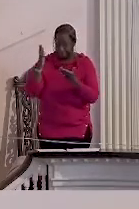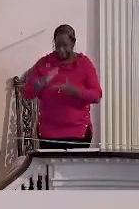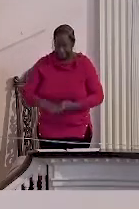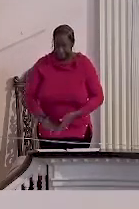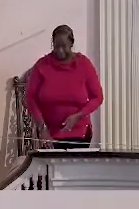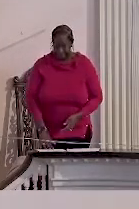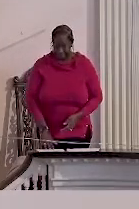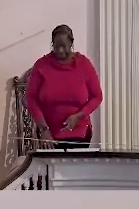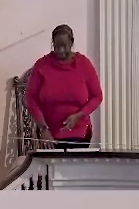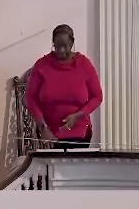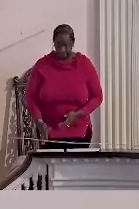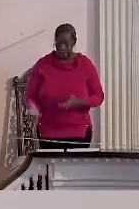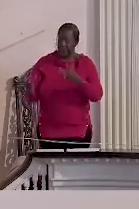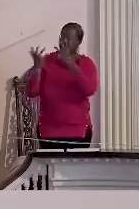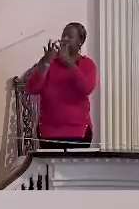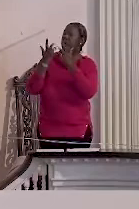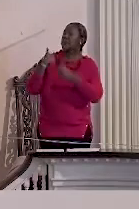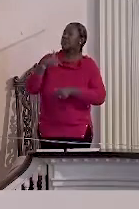be with us.